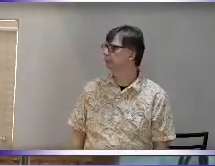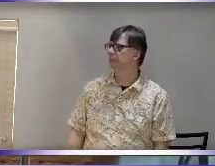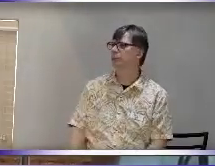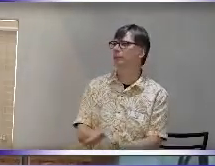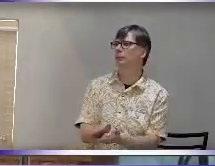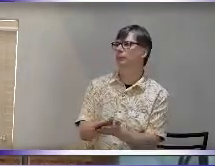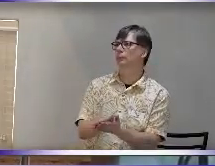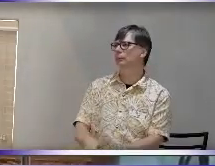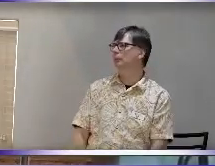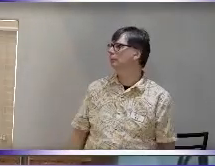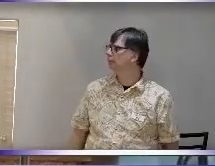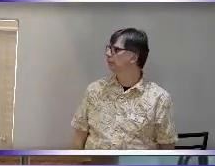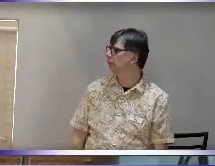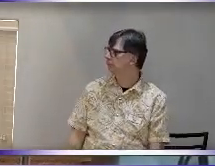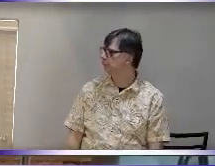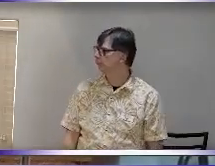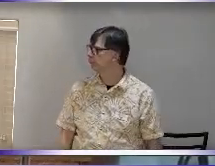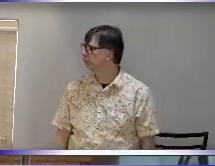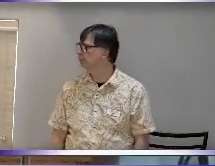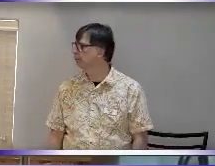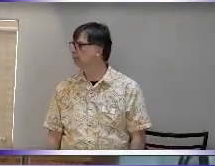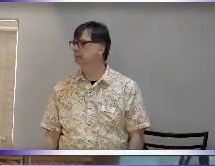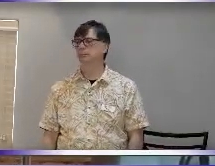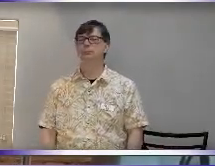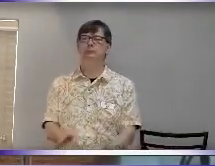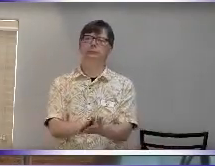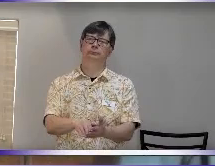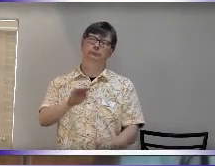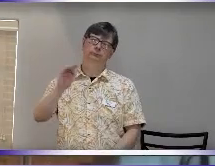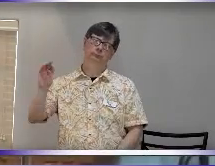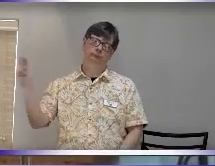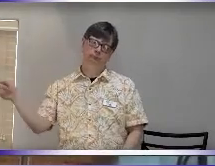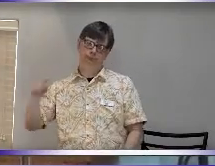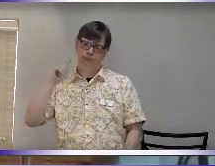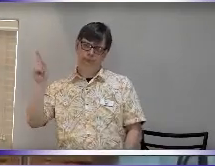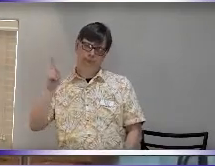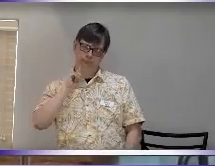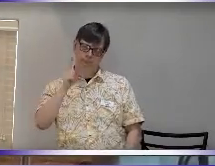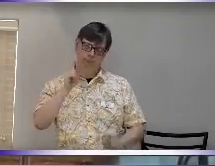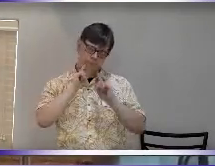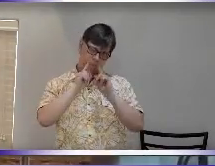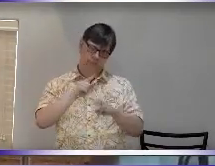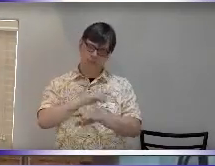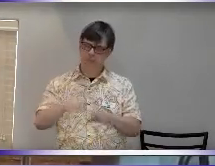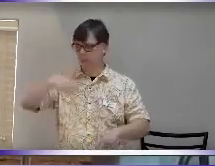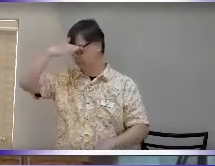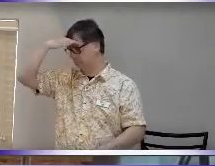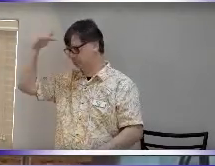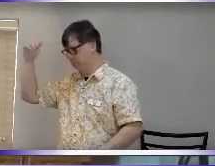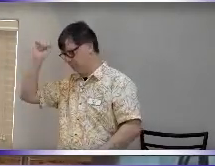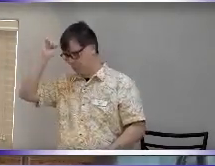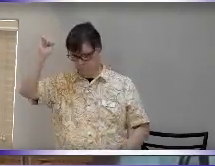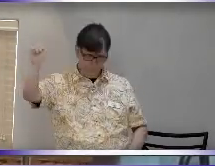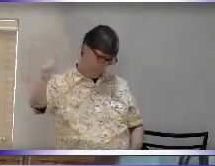of Abraham. I don't know if any of you have ever heard of the teachings of Abraham. And one of the things she liked to say is, well, you're not looking at it from far